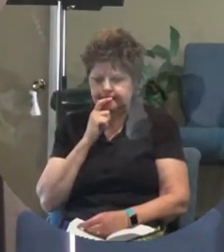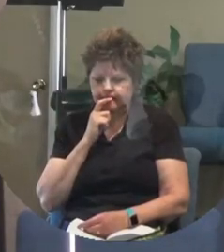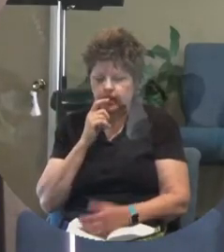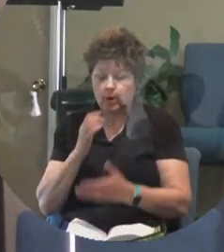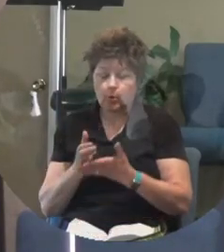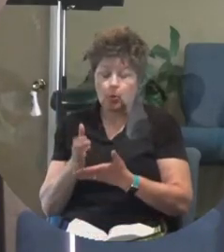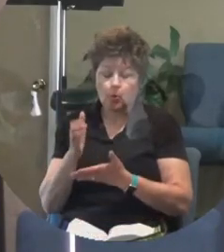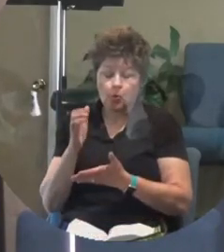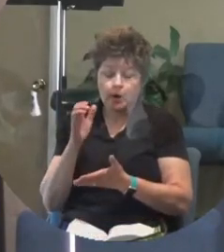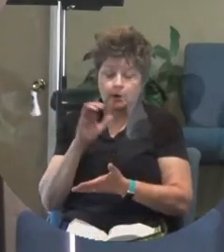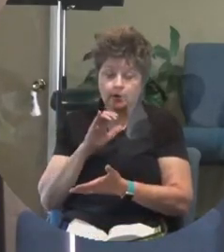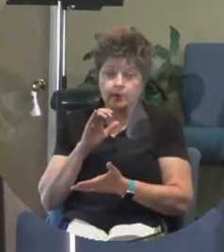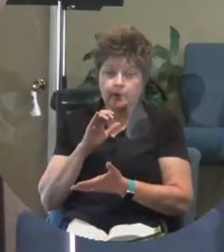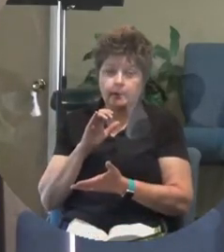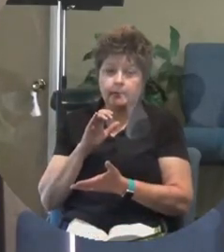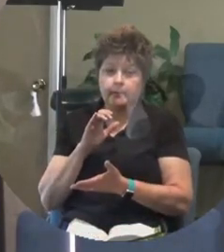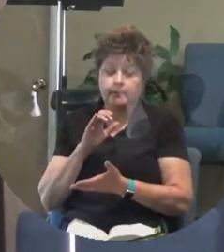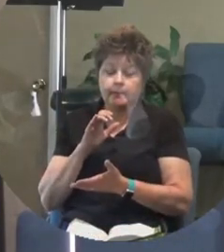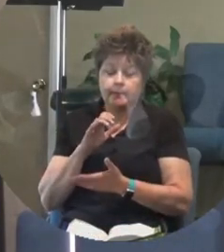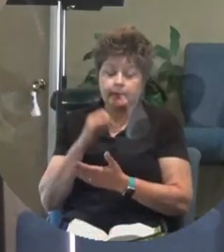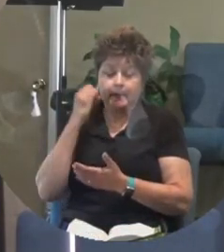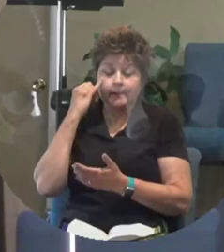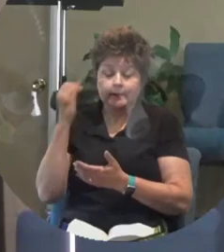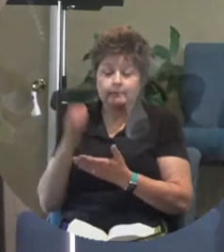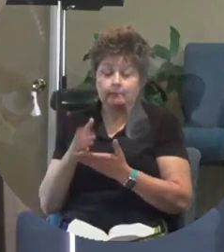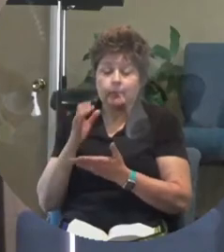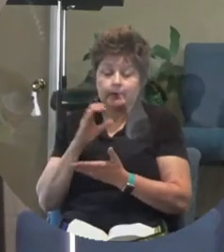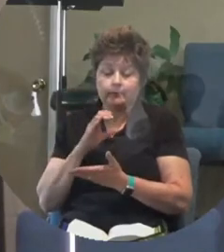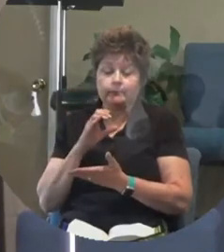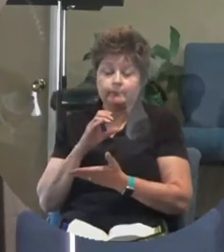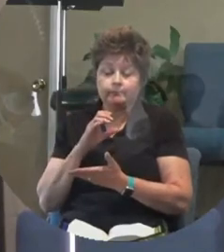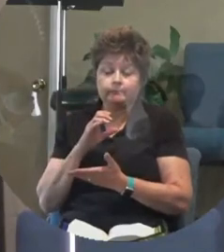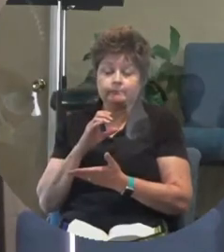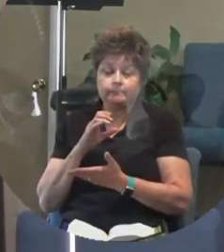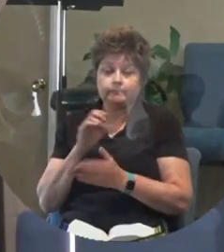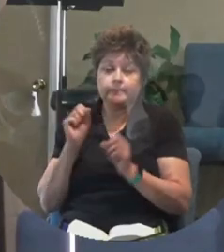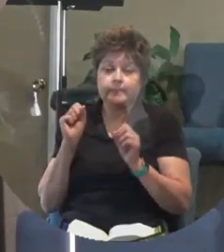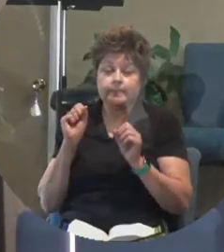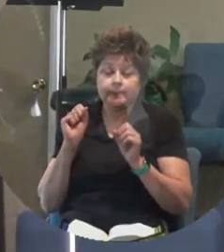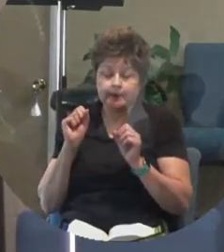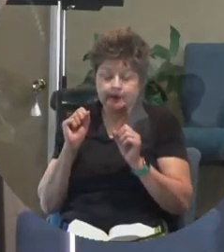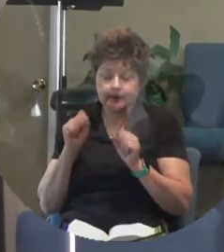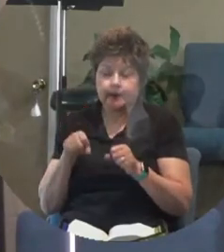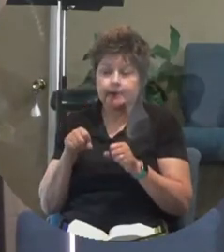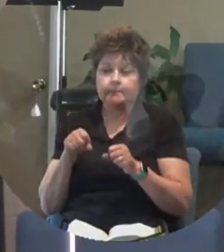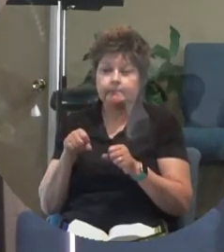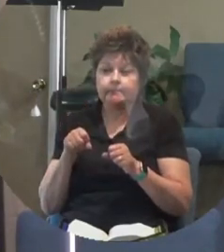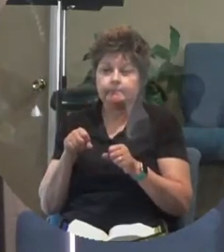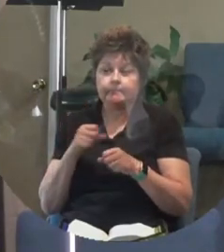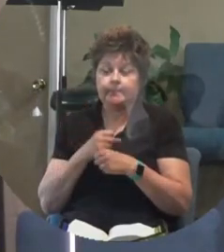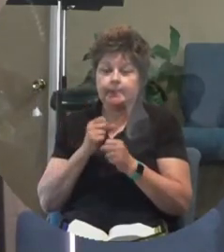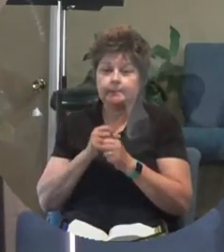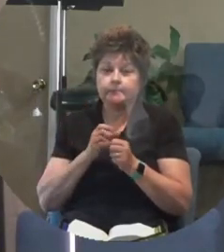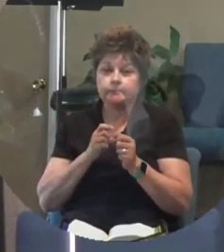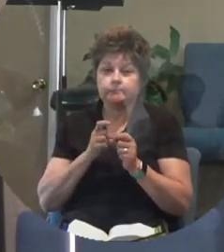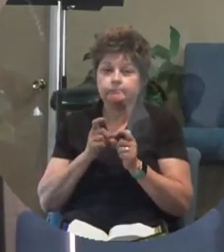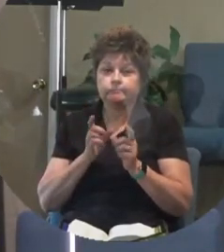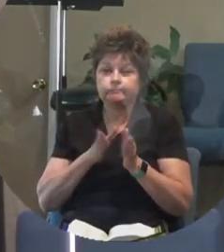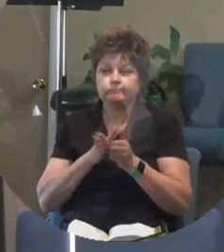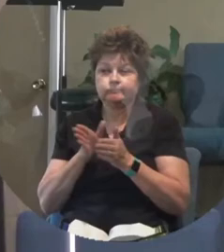wealth and the perception of wealth can steer us very quickly off course